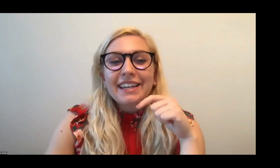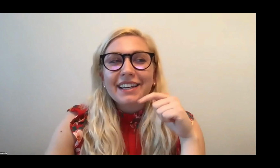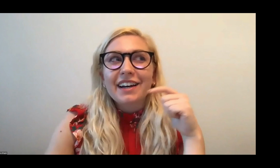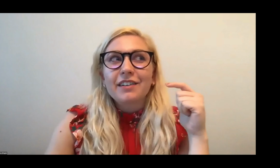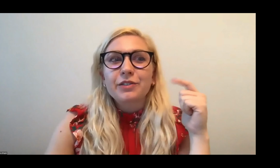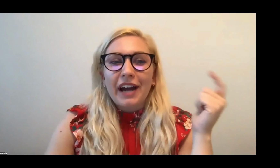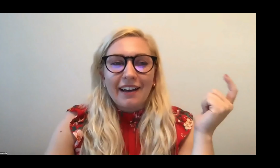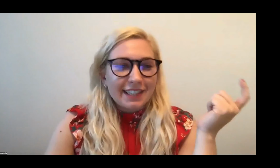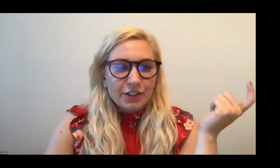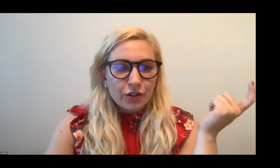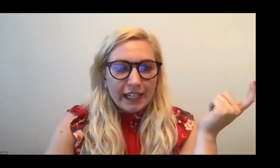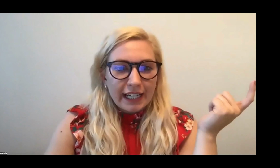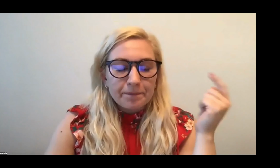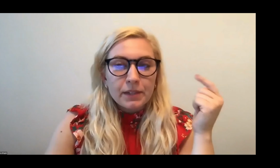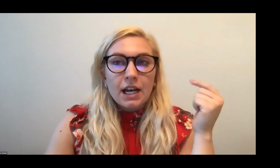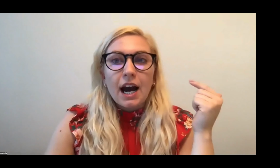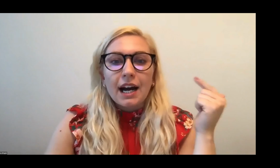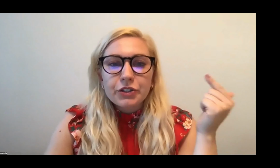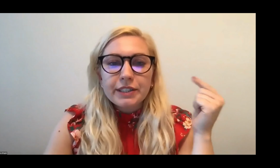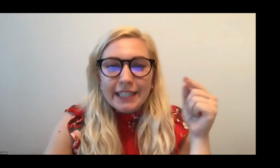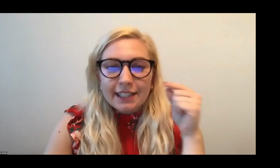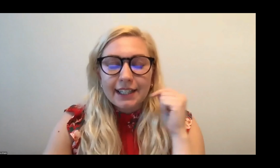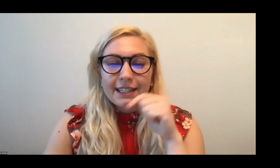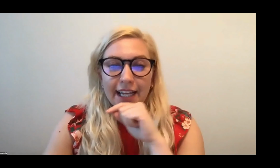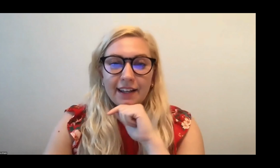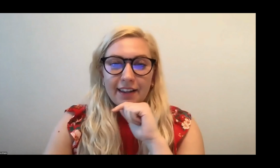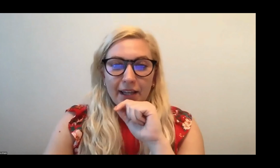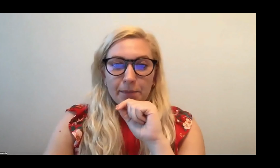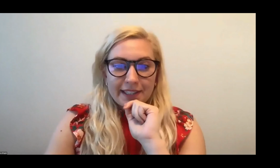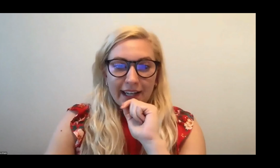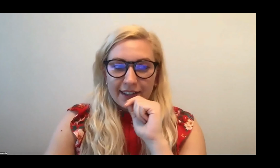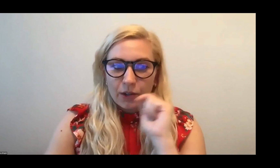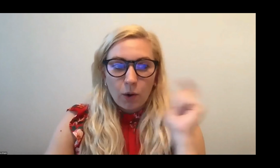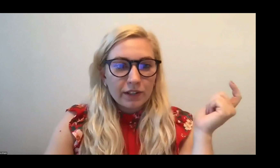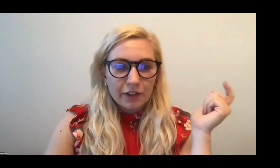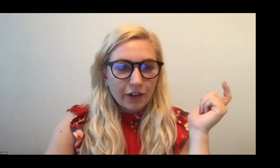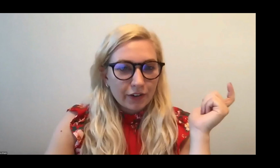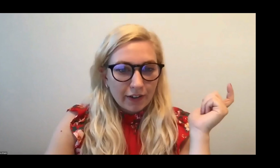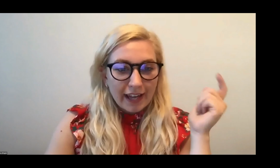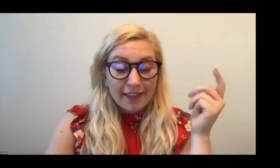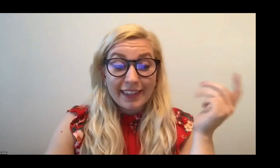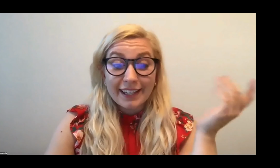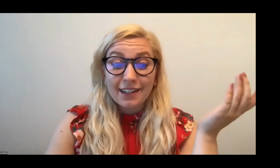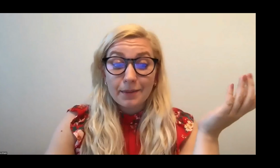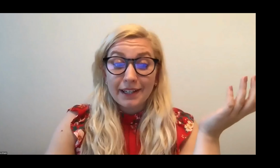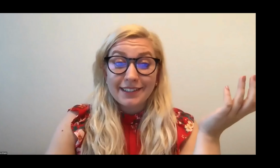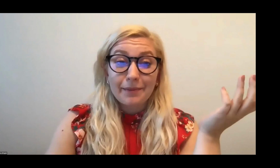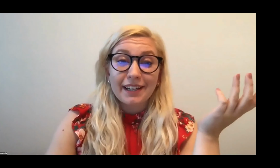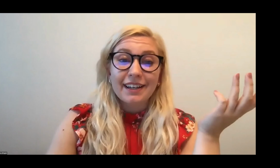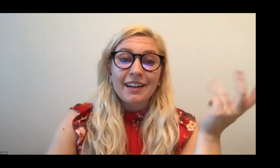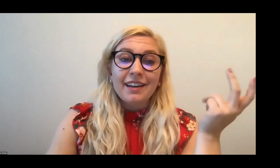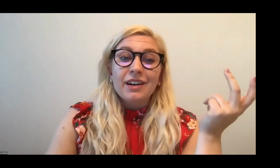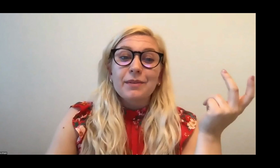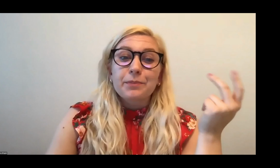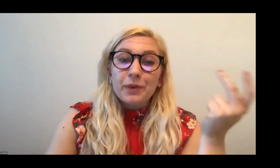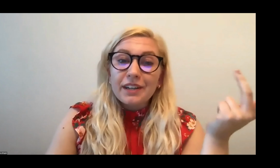the making of graphs that's tricky. Understanding the data that they present is a whole nother hurdle. And thanks to the